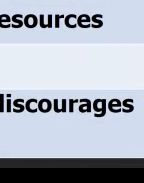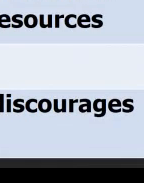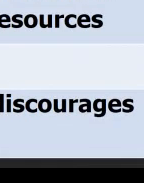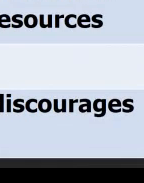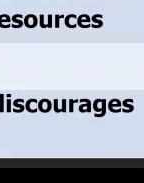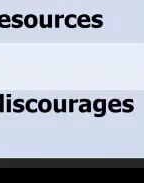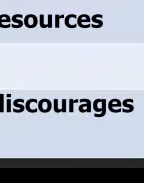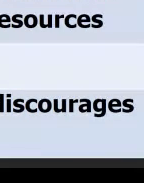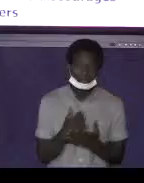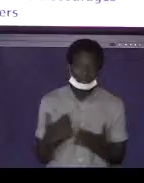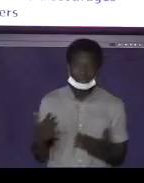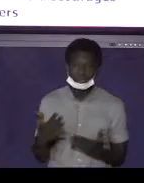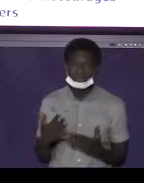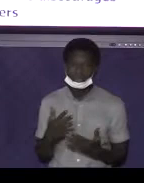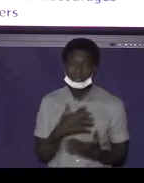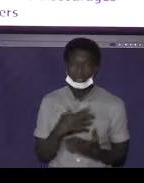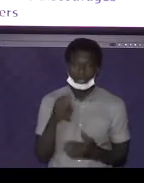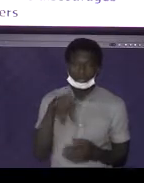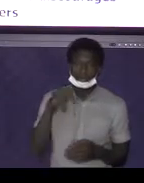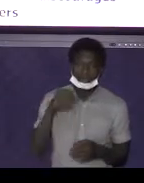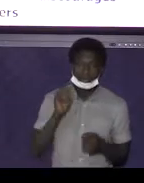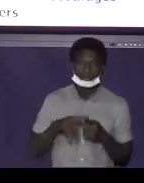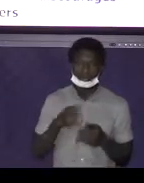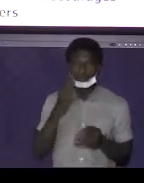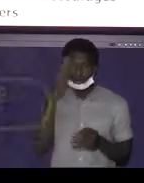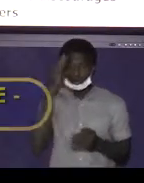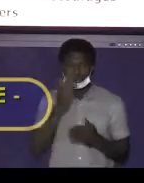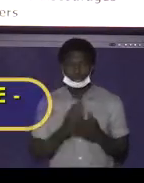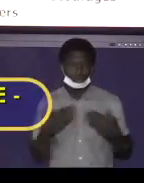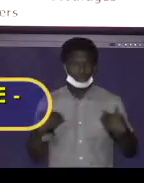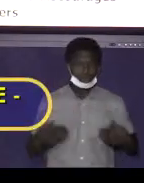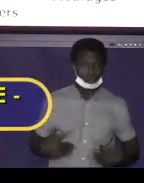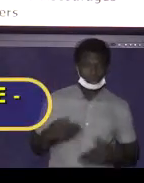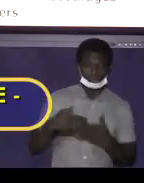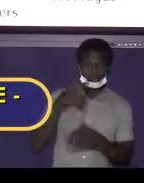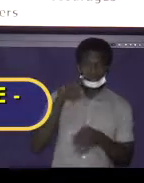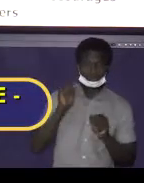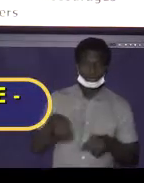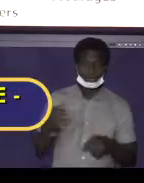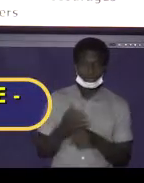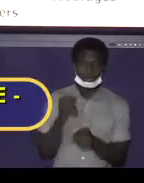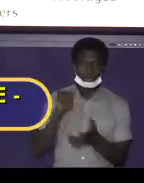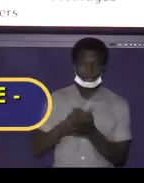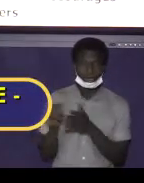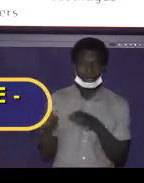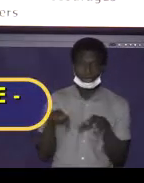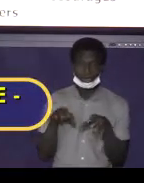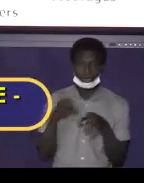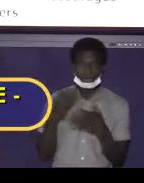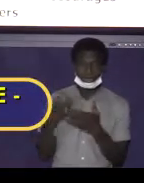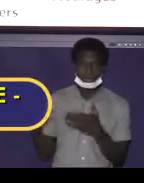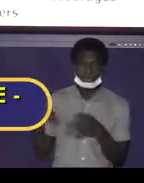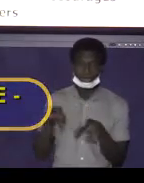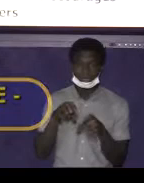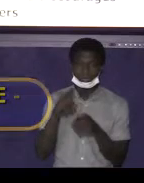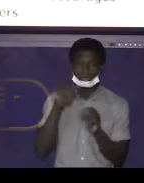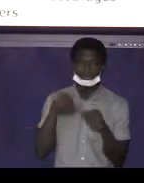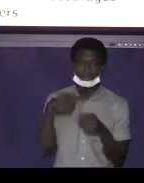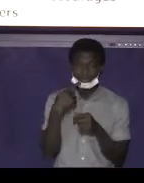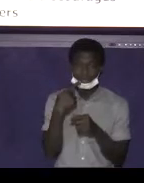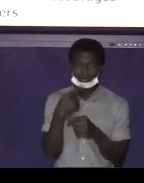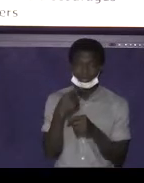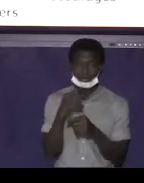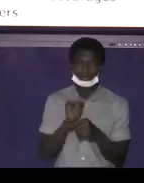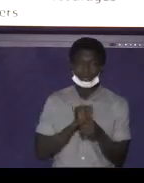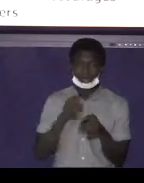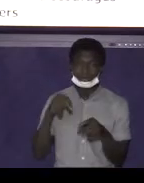need something. And you need to know somebody before you could get that thing done. You can say, oh, I